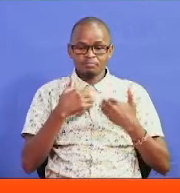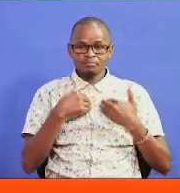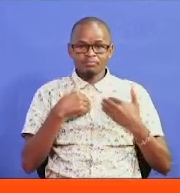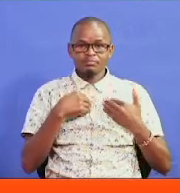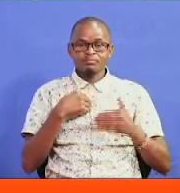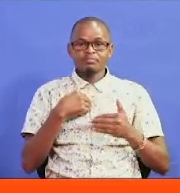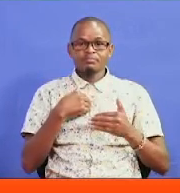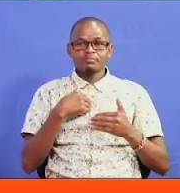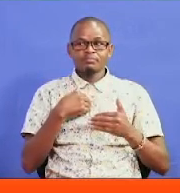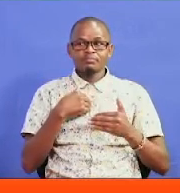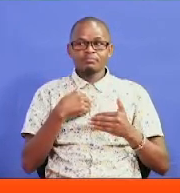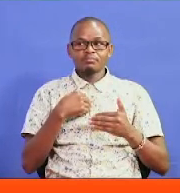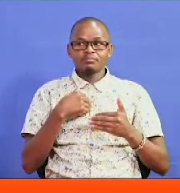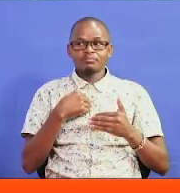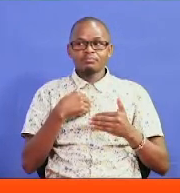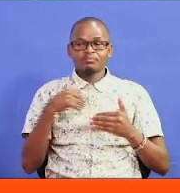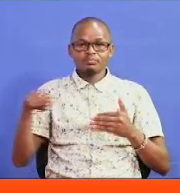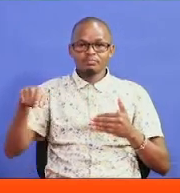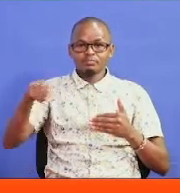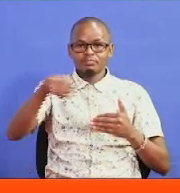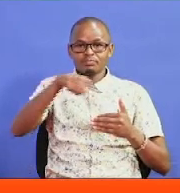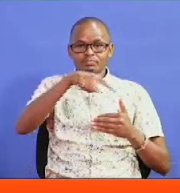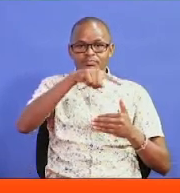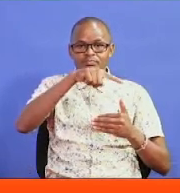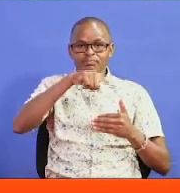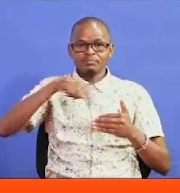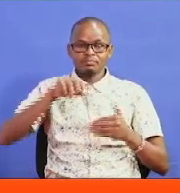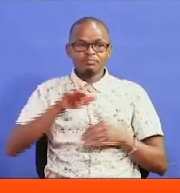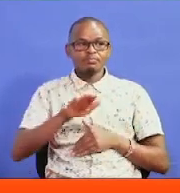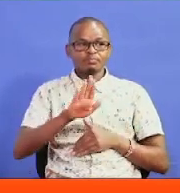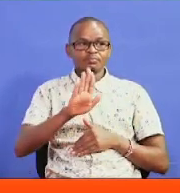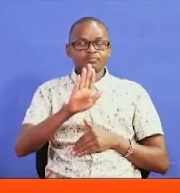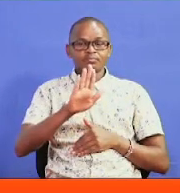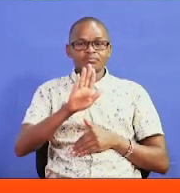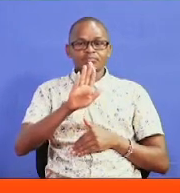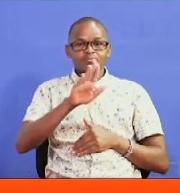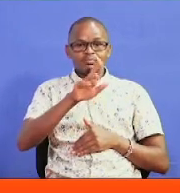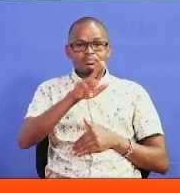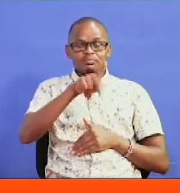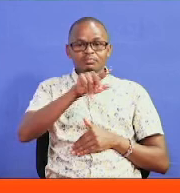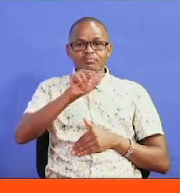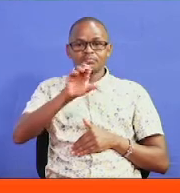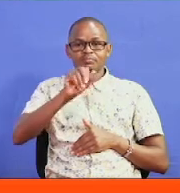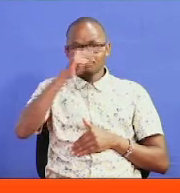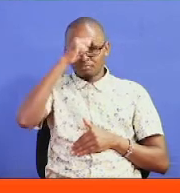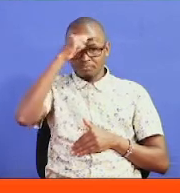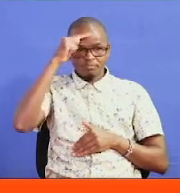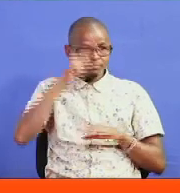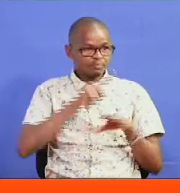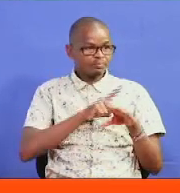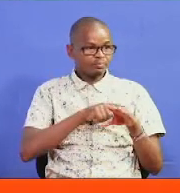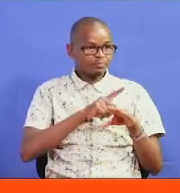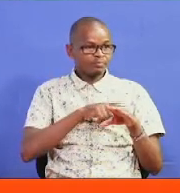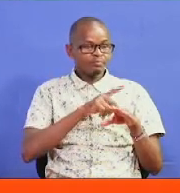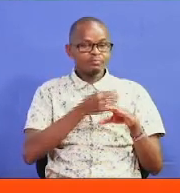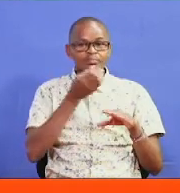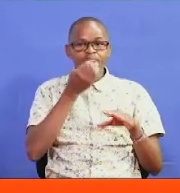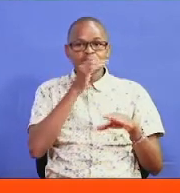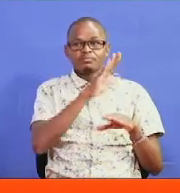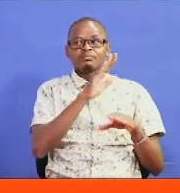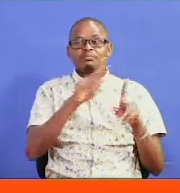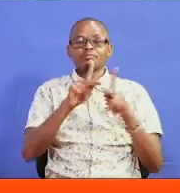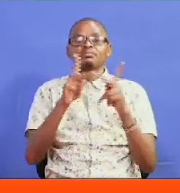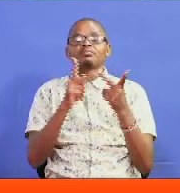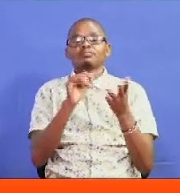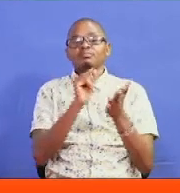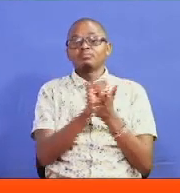them not, around your plates, because once they lick food from your plates,